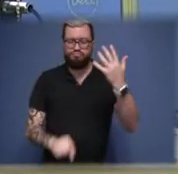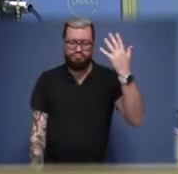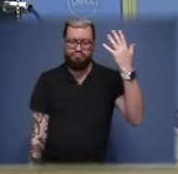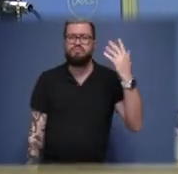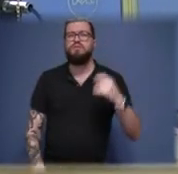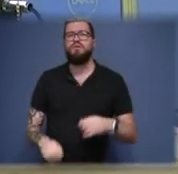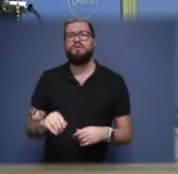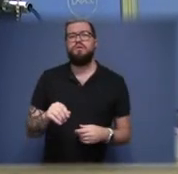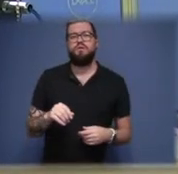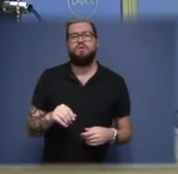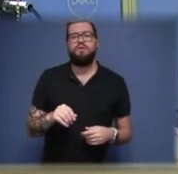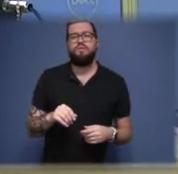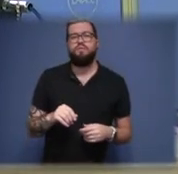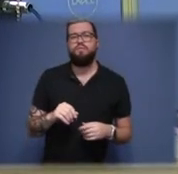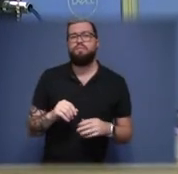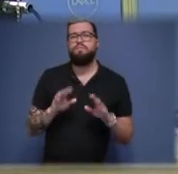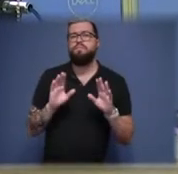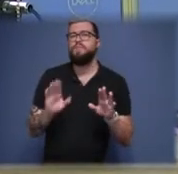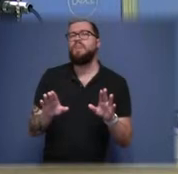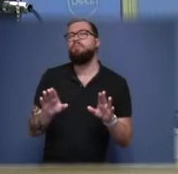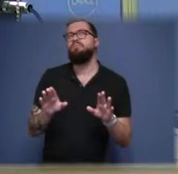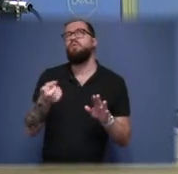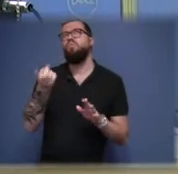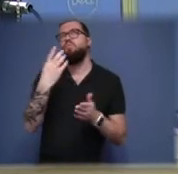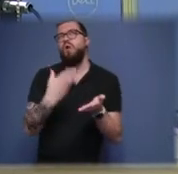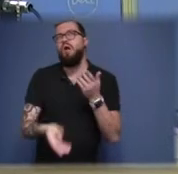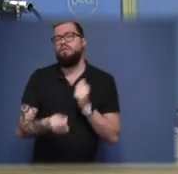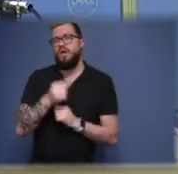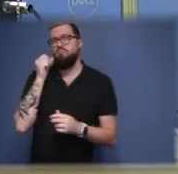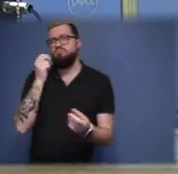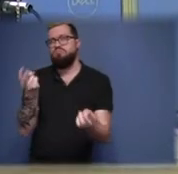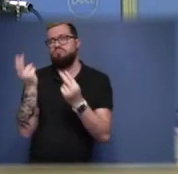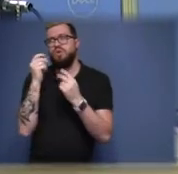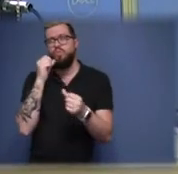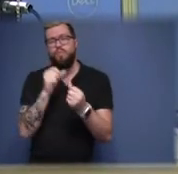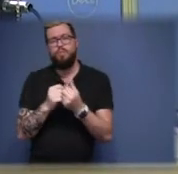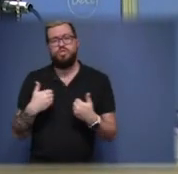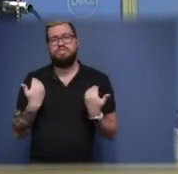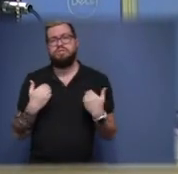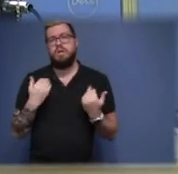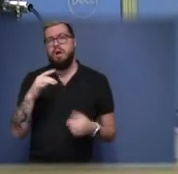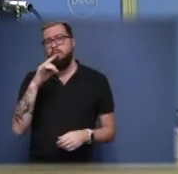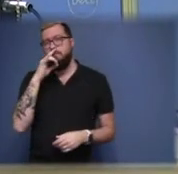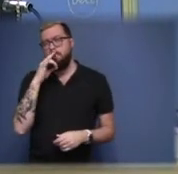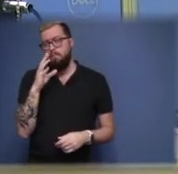grew. The one thing that I remember when I was a little boy,